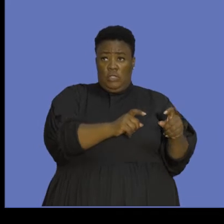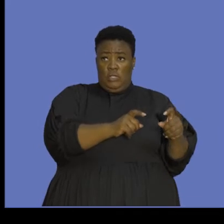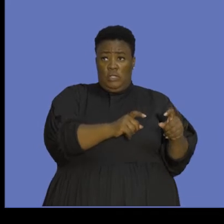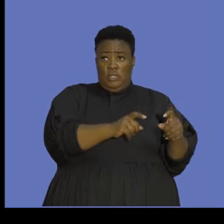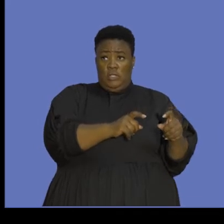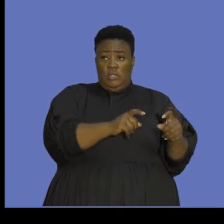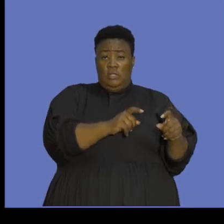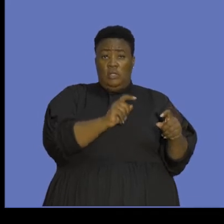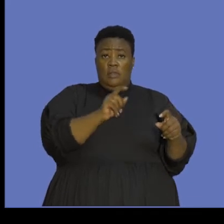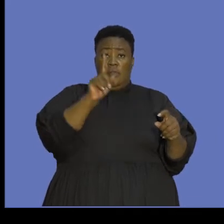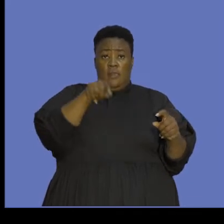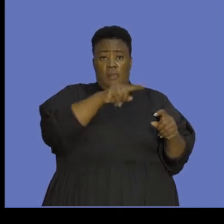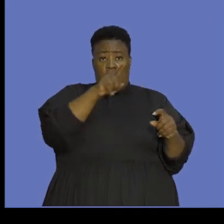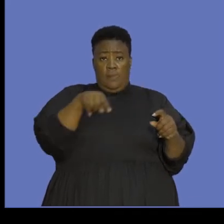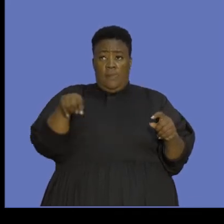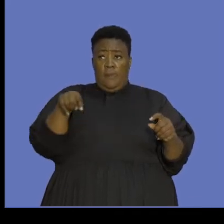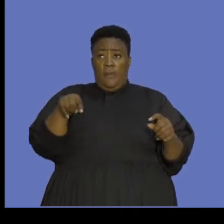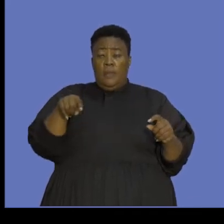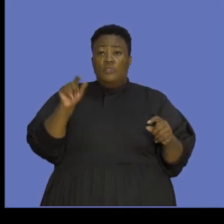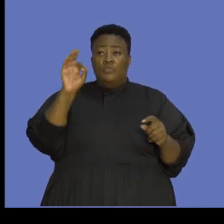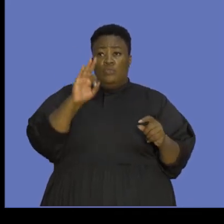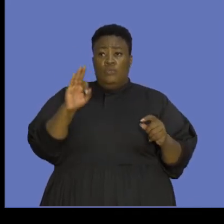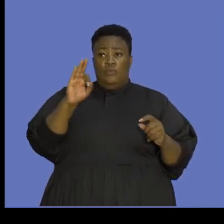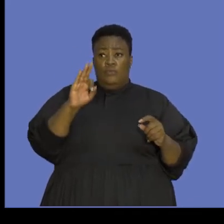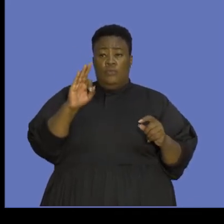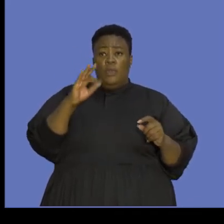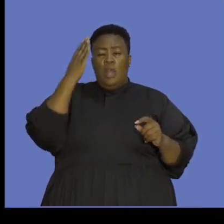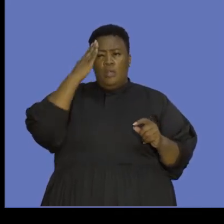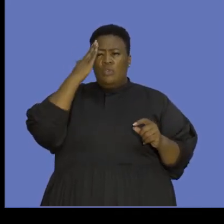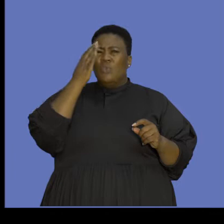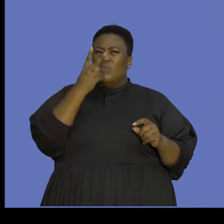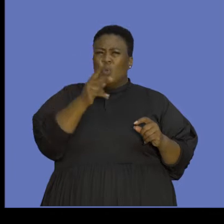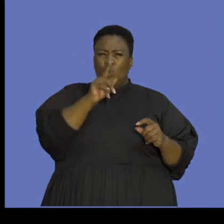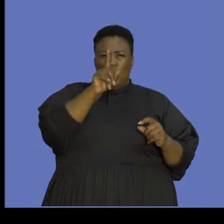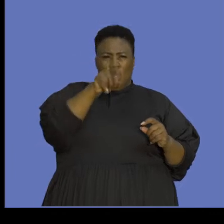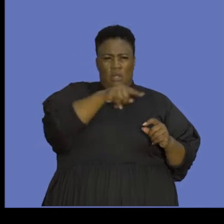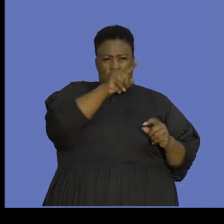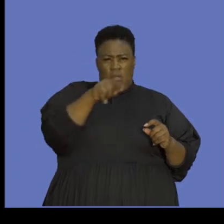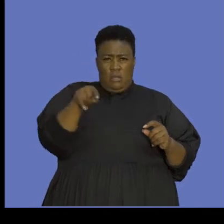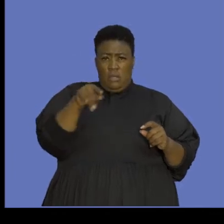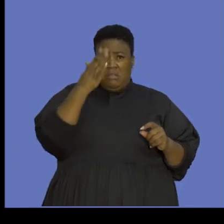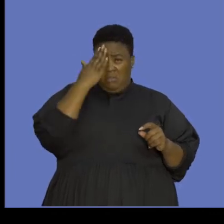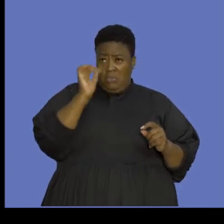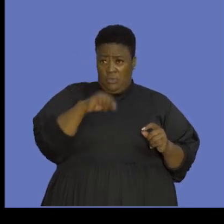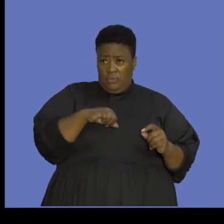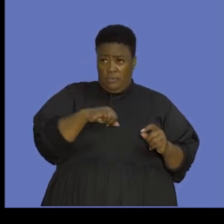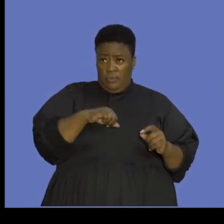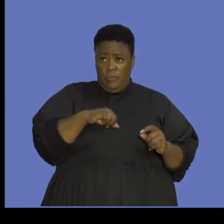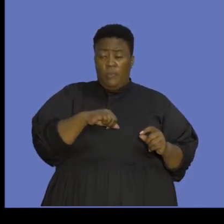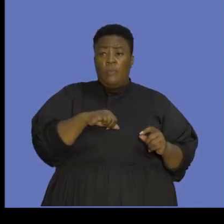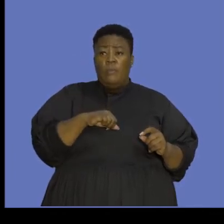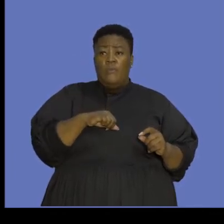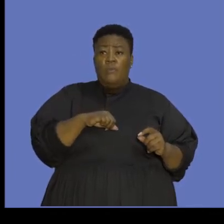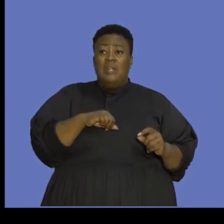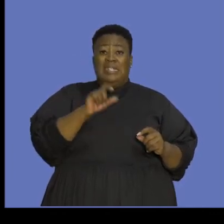acceleration directly proportional to net force. Now hopefully you know the symbol. We have seen it before when we did friction. Remember